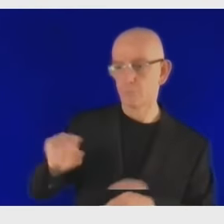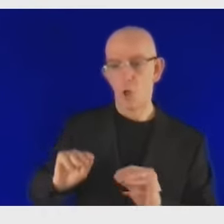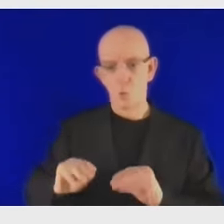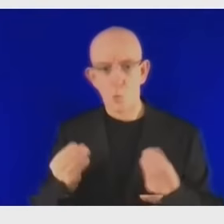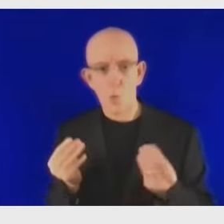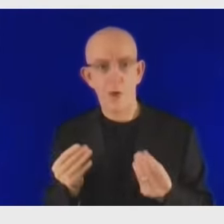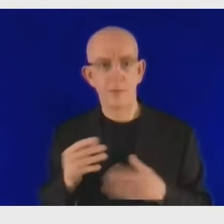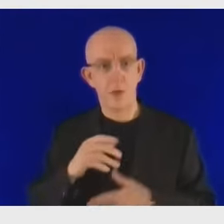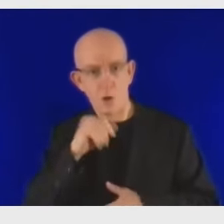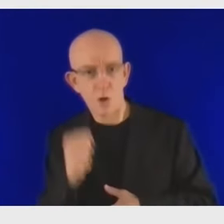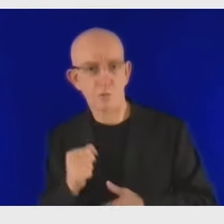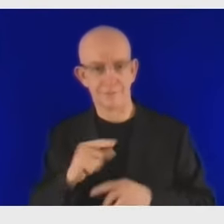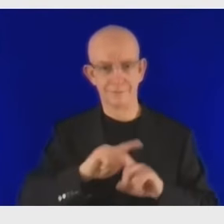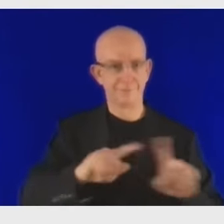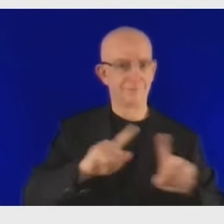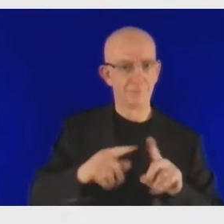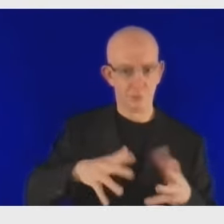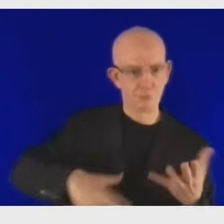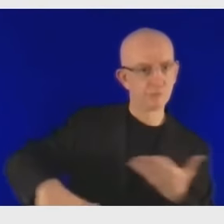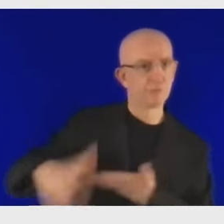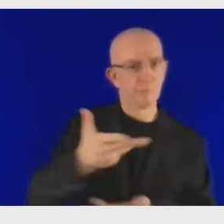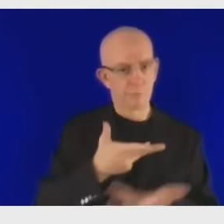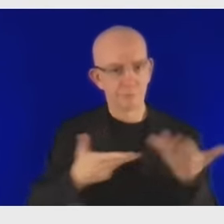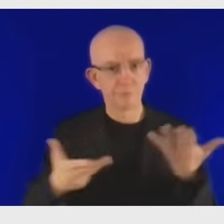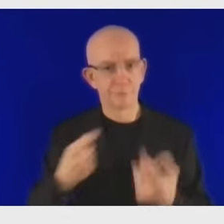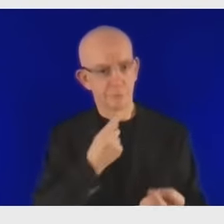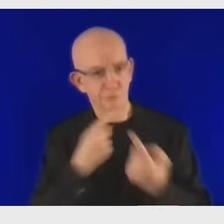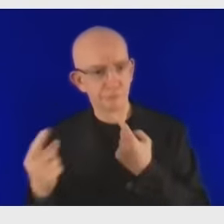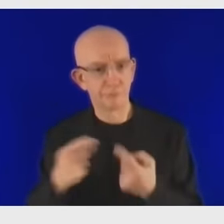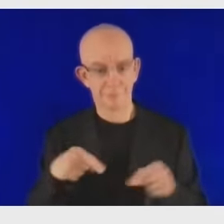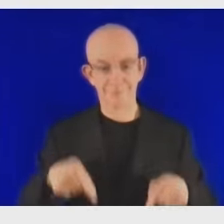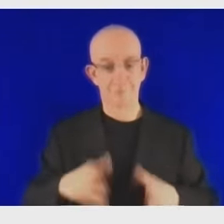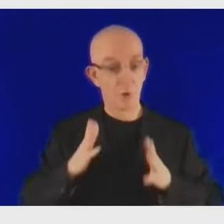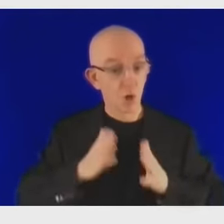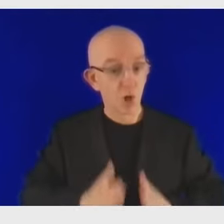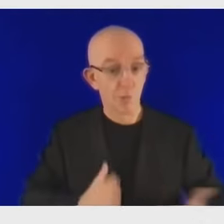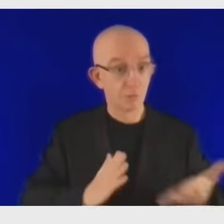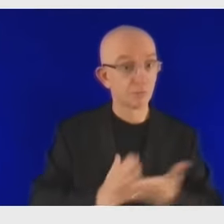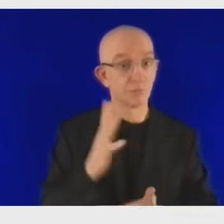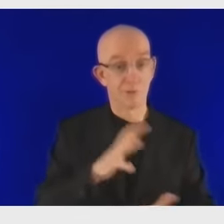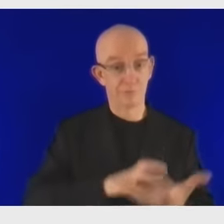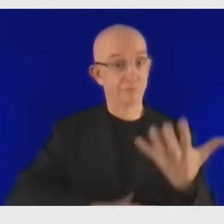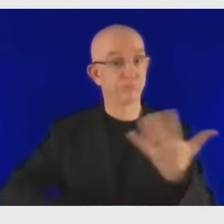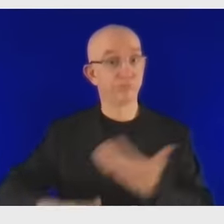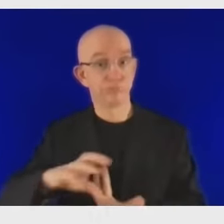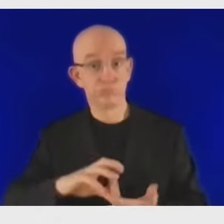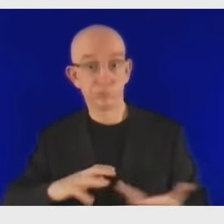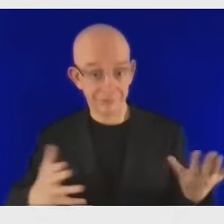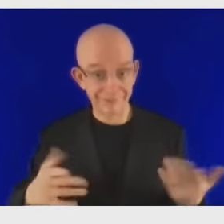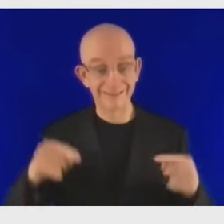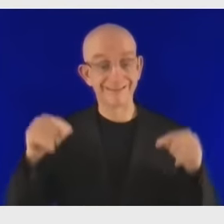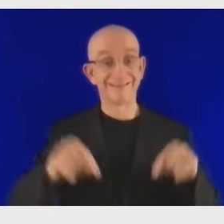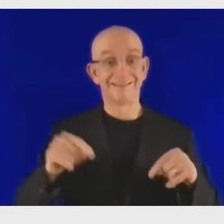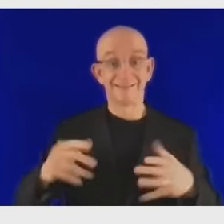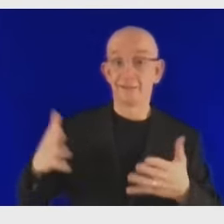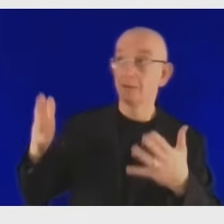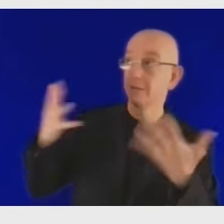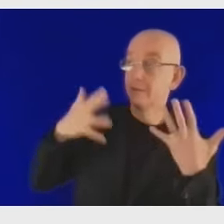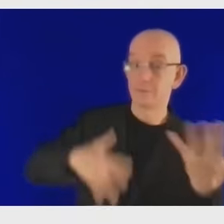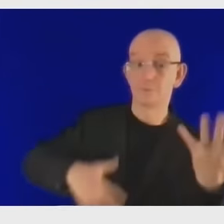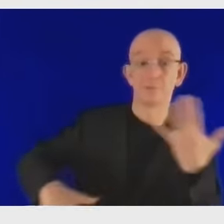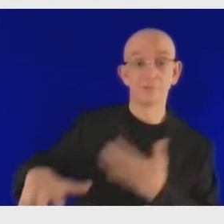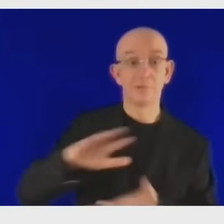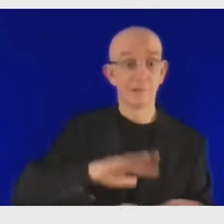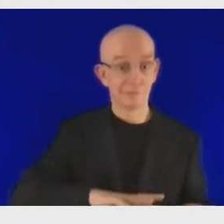a climate crisis. We're talking about that we are facing different crises and problematics that we cannot then